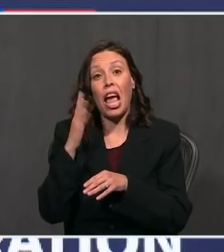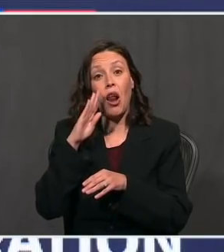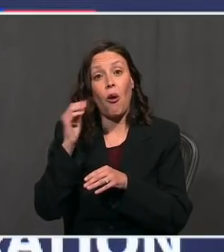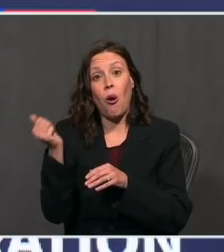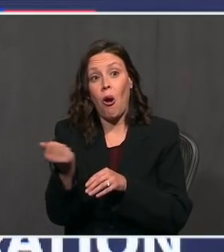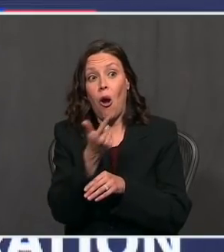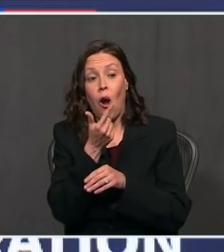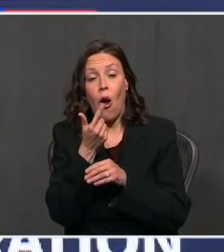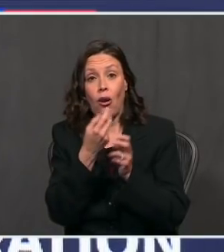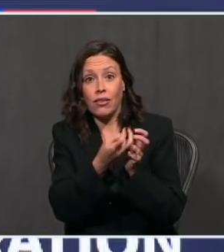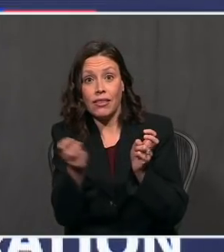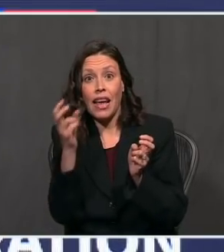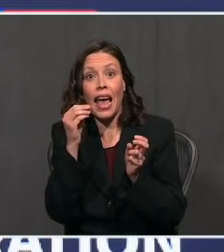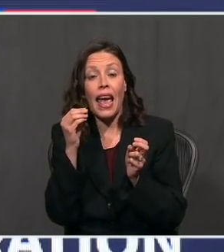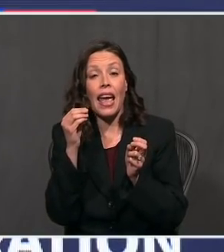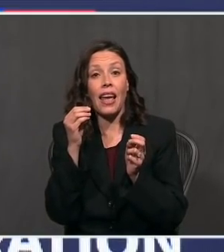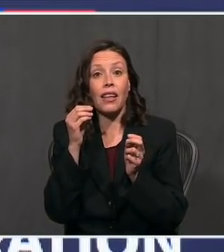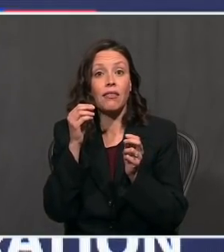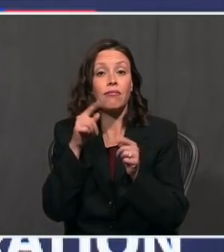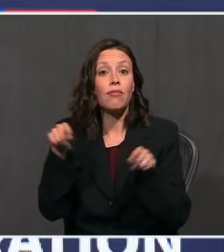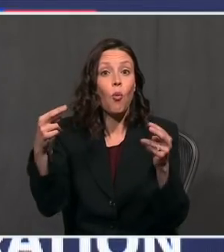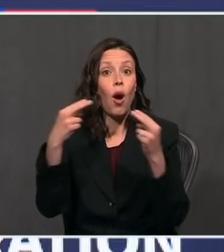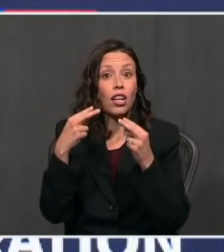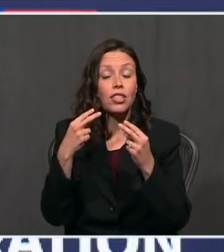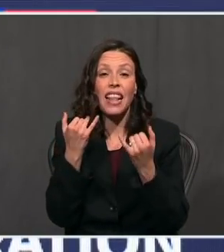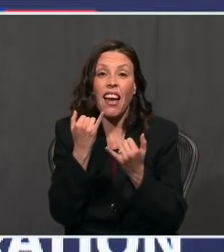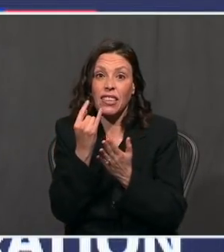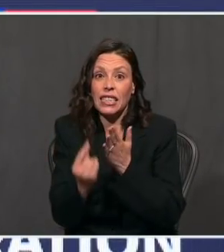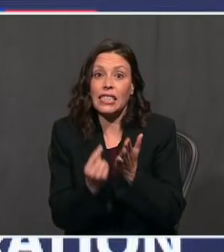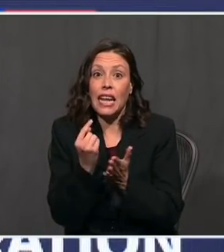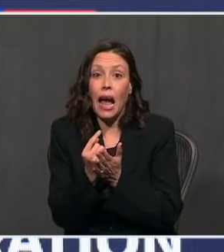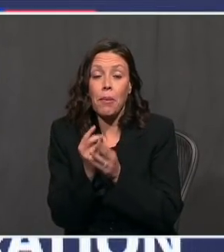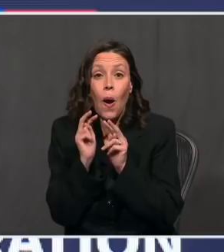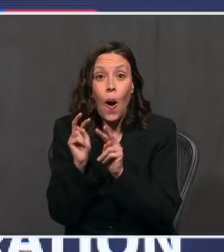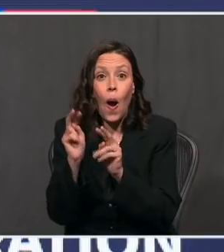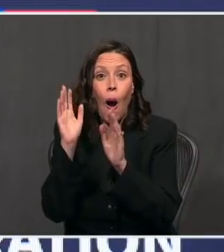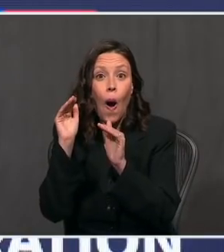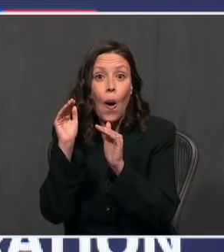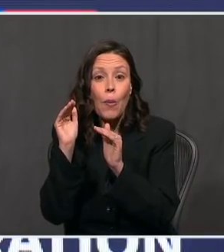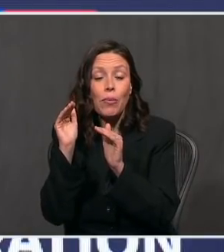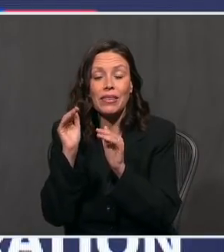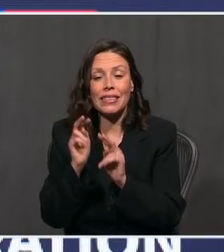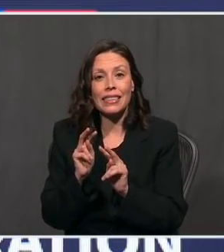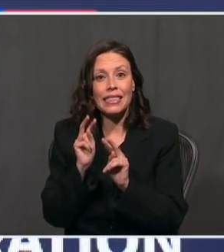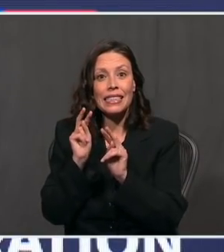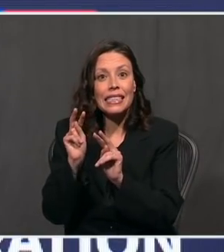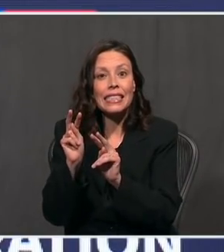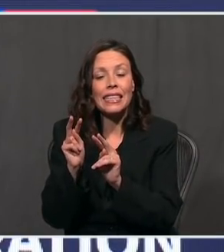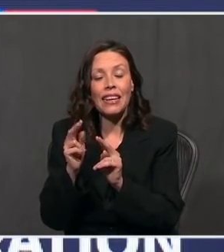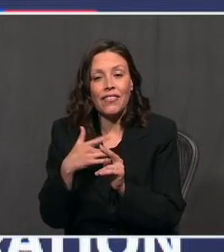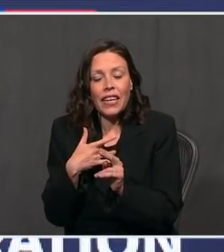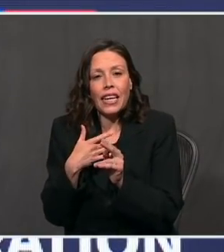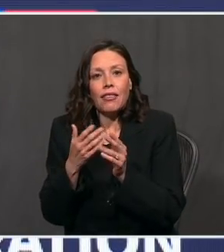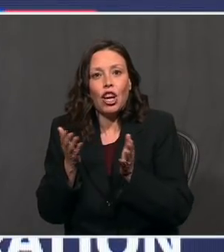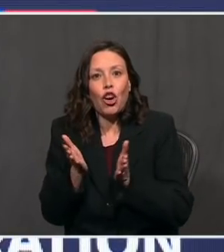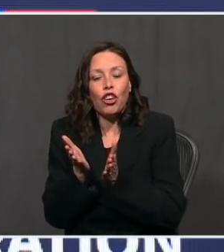gathered here and all of those looking on, a time of great promise, a time of great